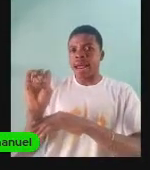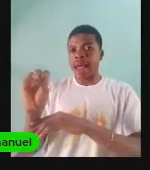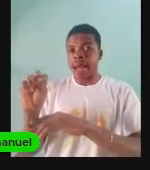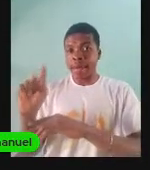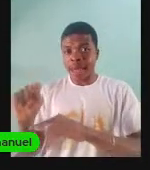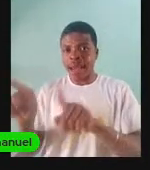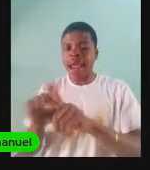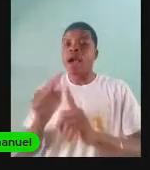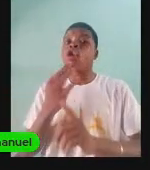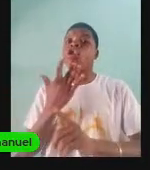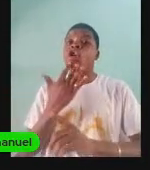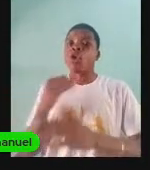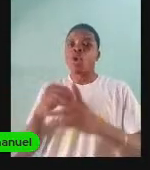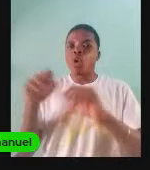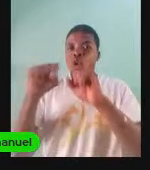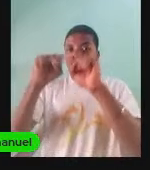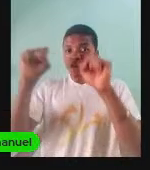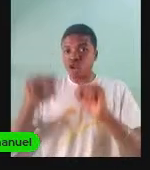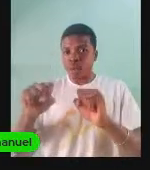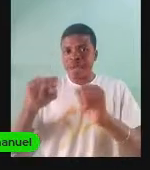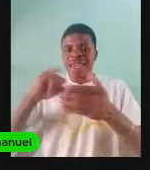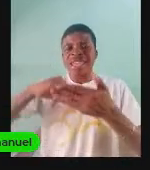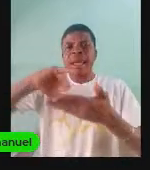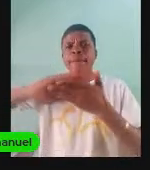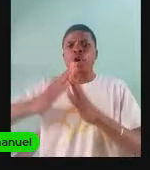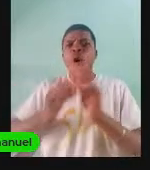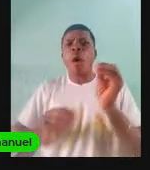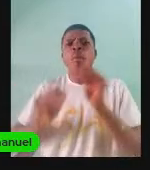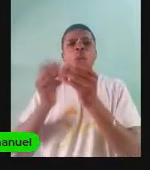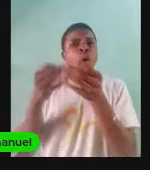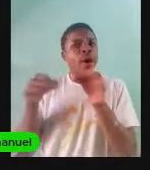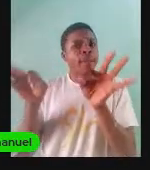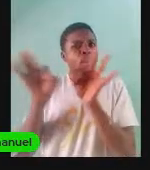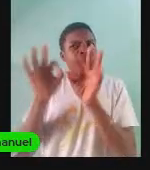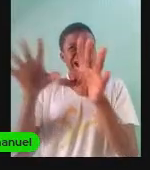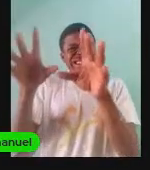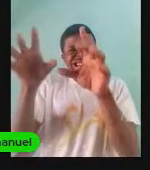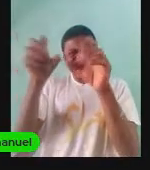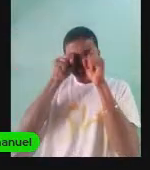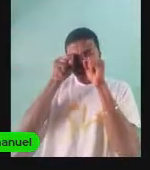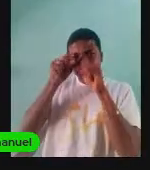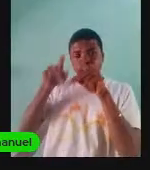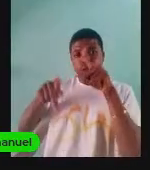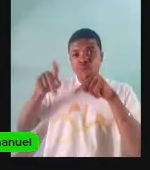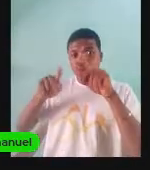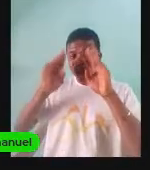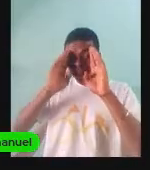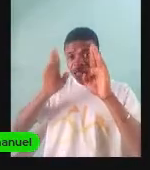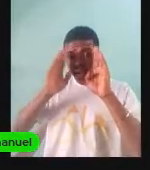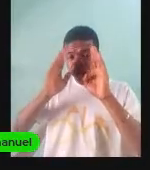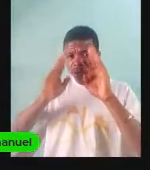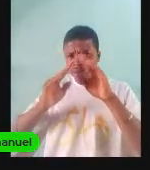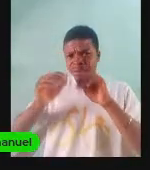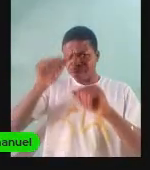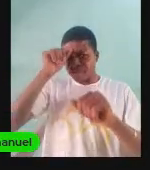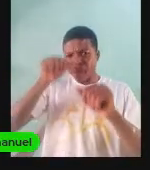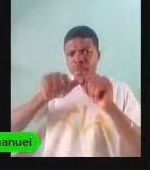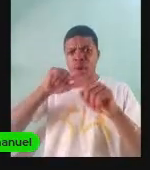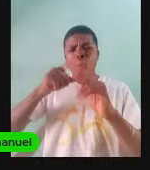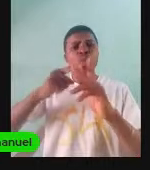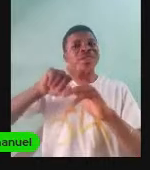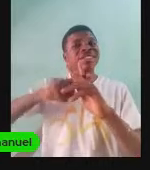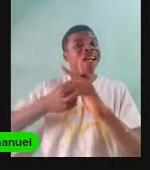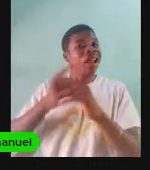more important and grabs people's attention. Remember when we started earlier the class, we talked about designing. The